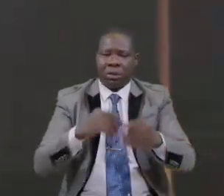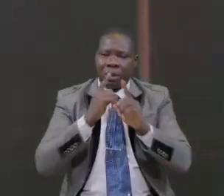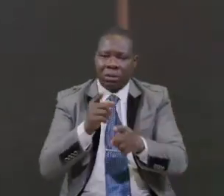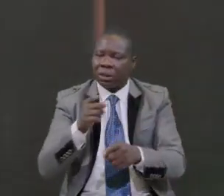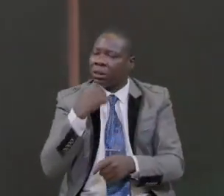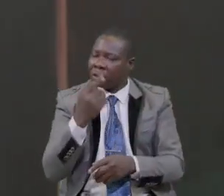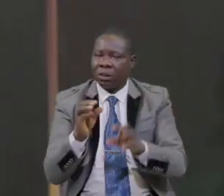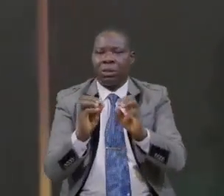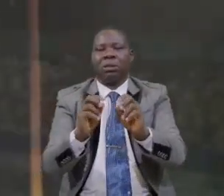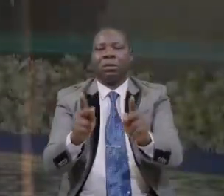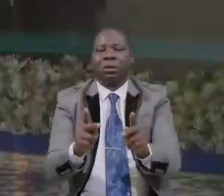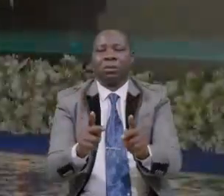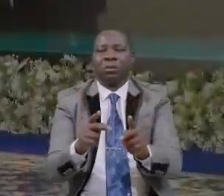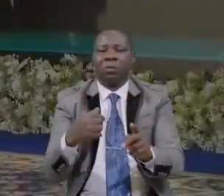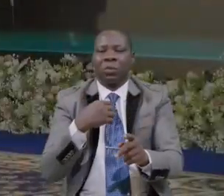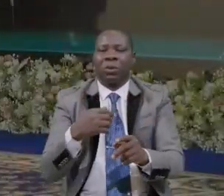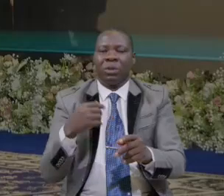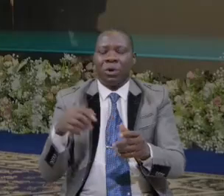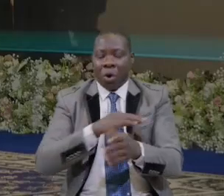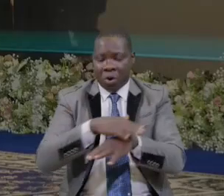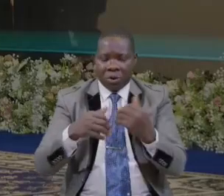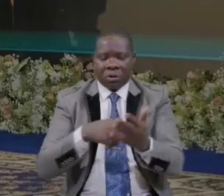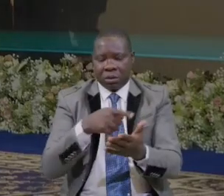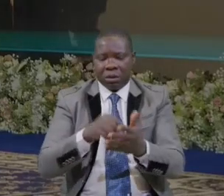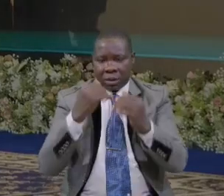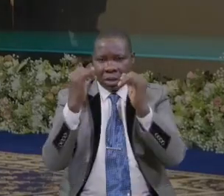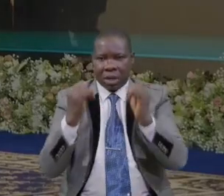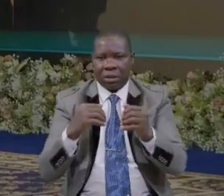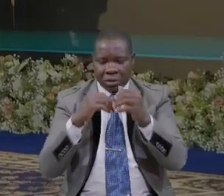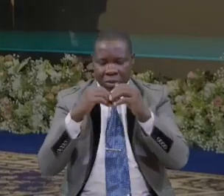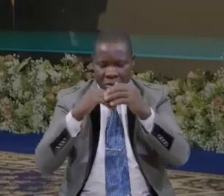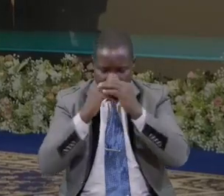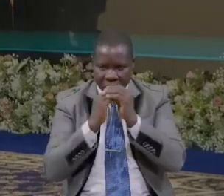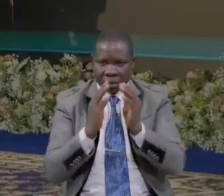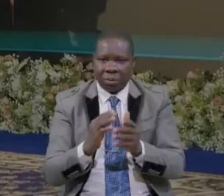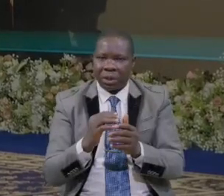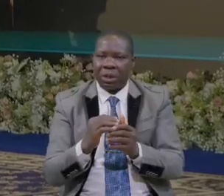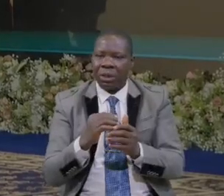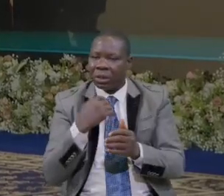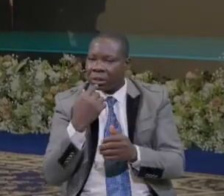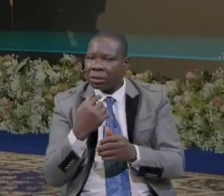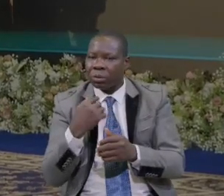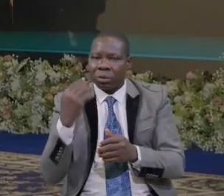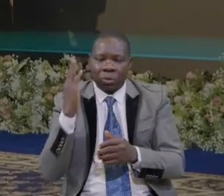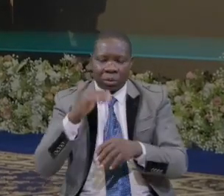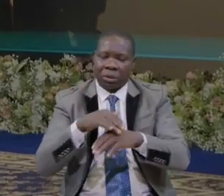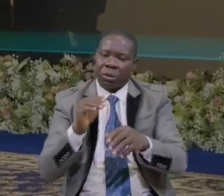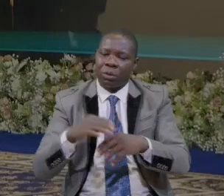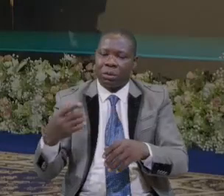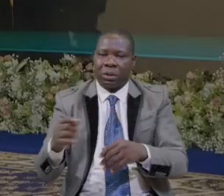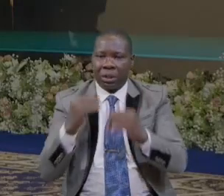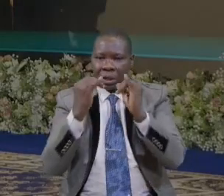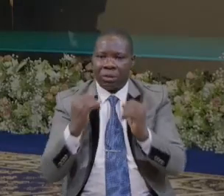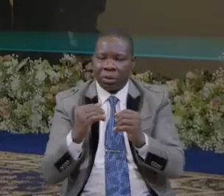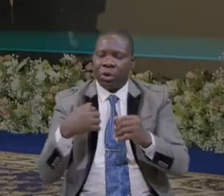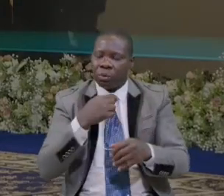Baal worshippers, they say, is the God of fire. All right, let's have not theory now, let's have the practical.